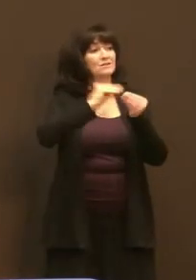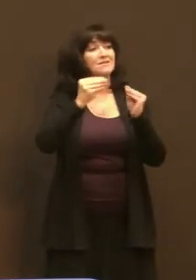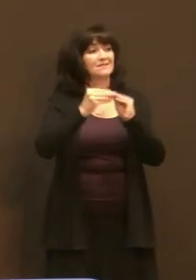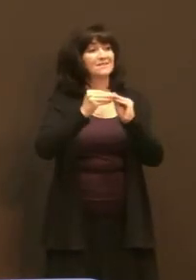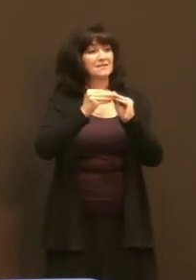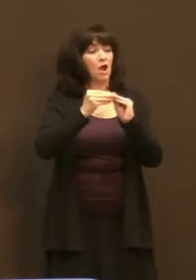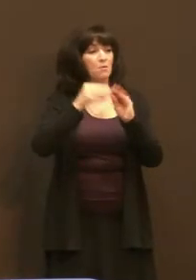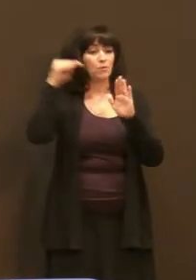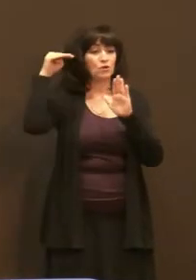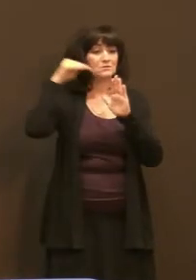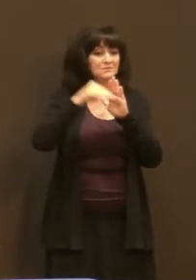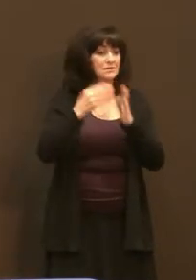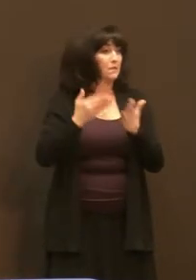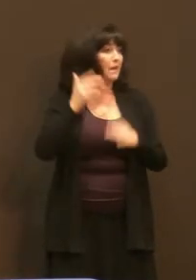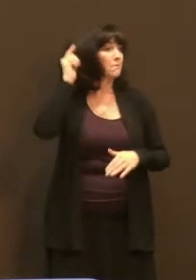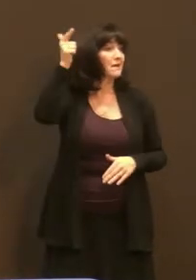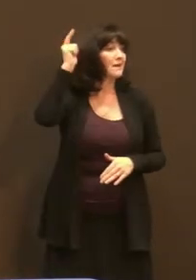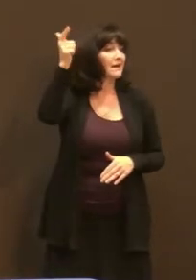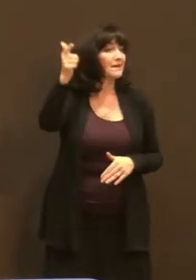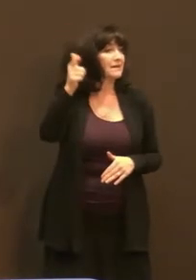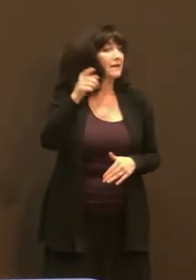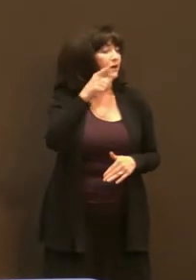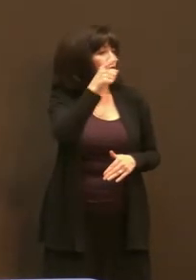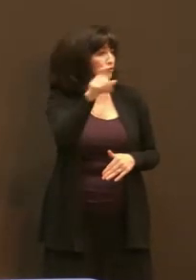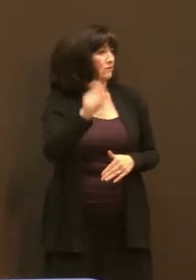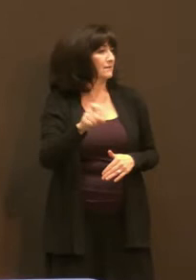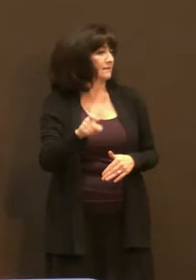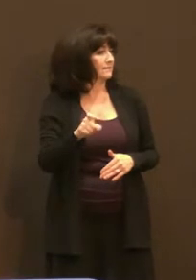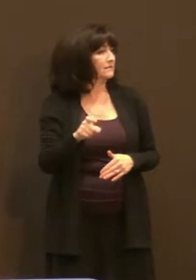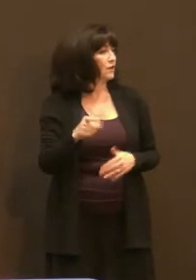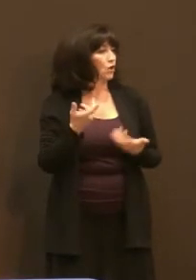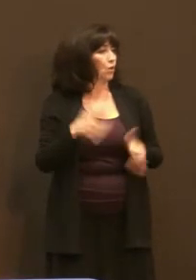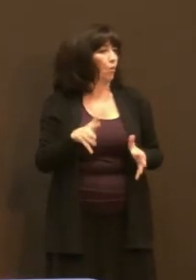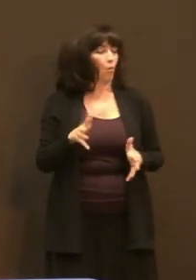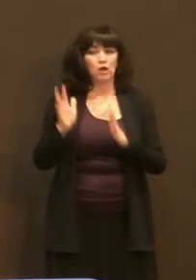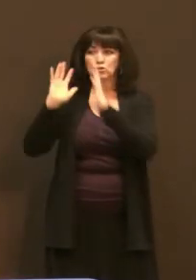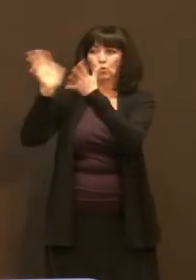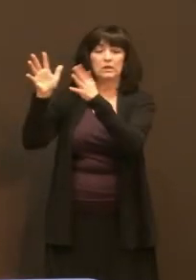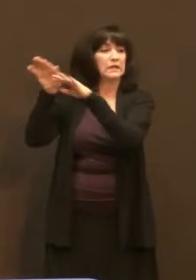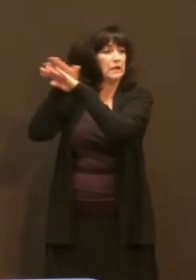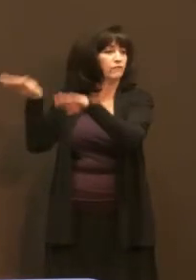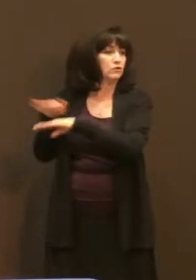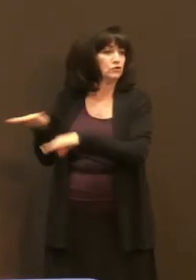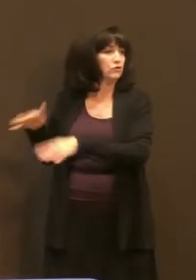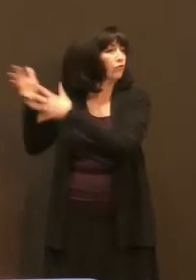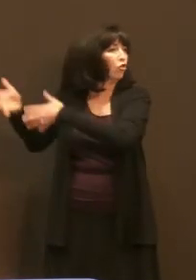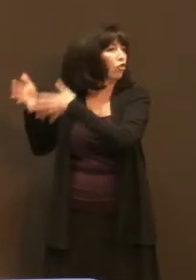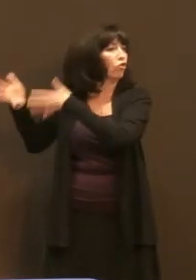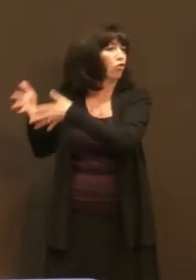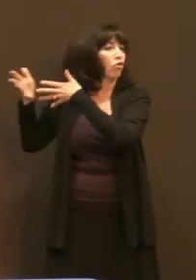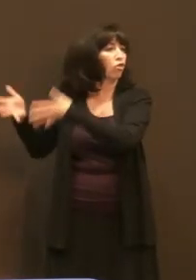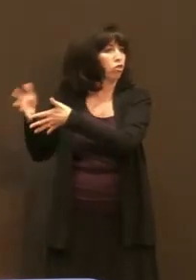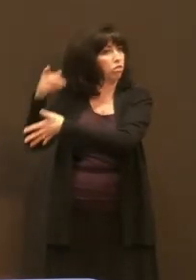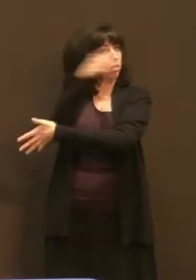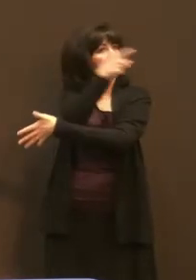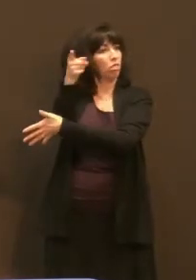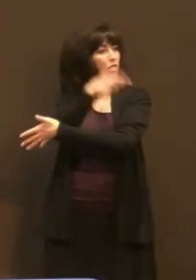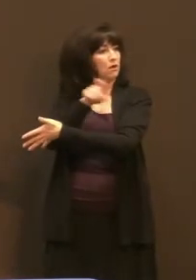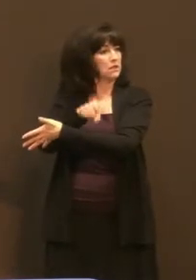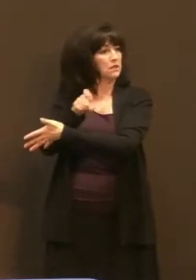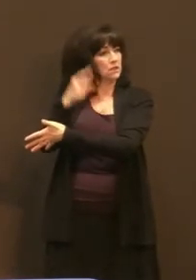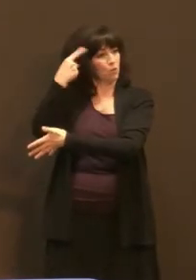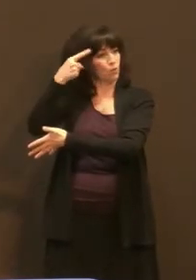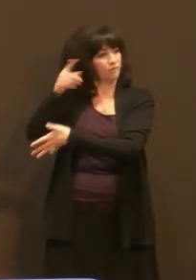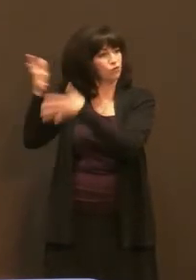need them back. They don't want them to sit on a shelf while somebody else could use them in a life-saving purpose. So,